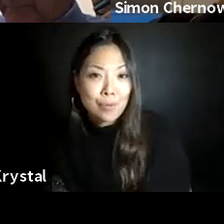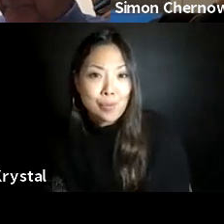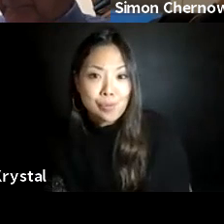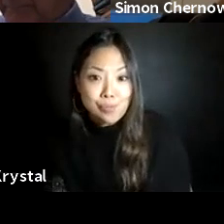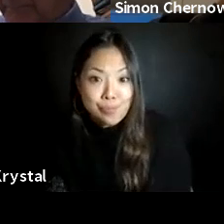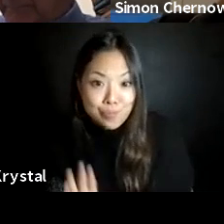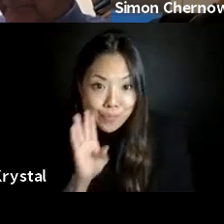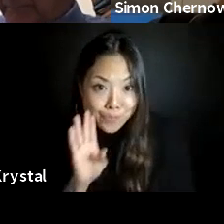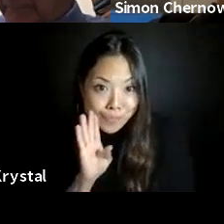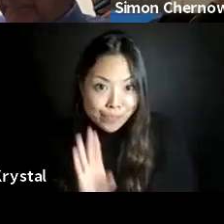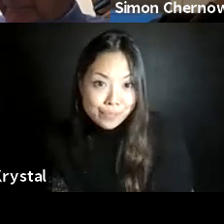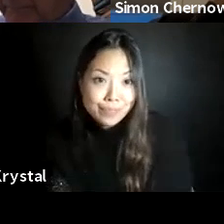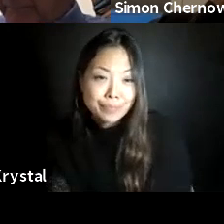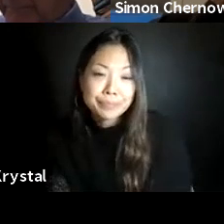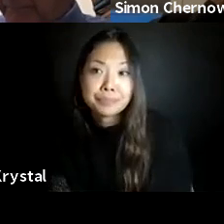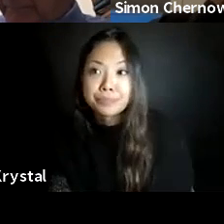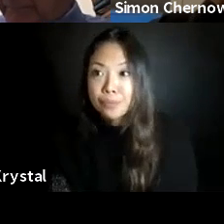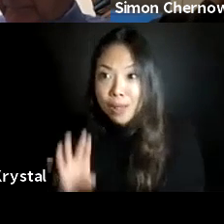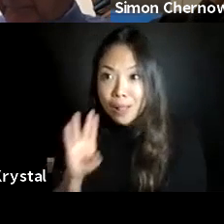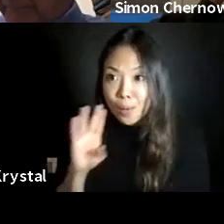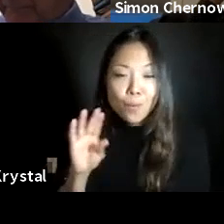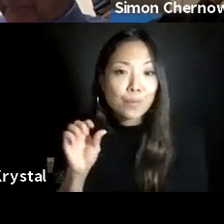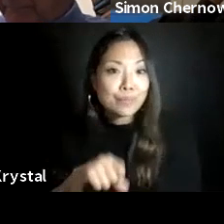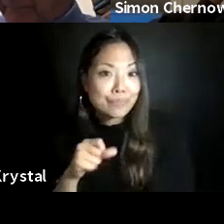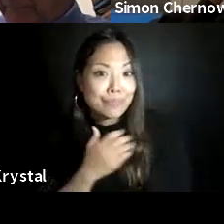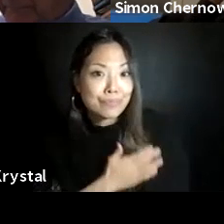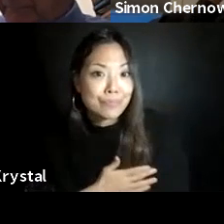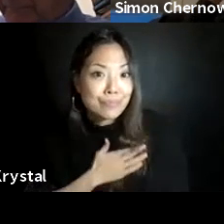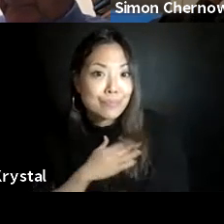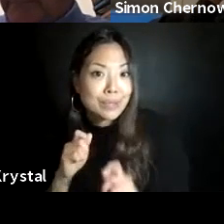Hello? Hello? Yes, please turn on your camera.